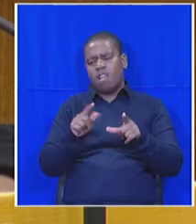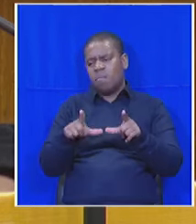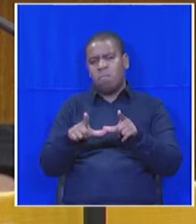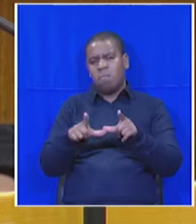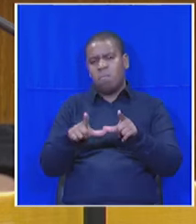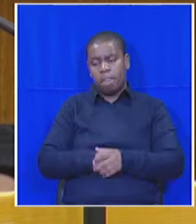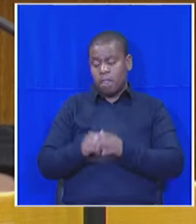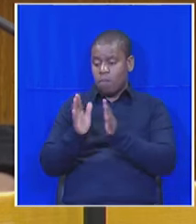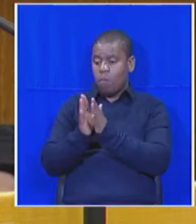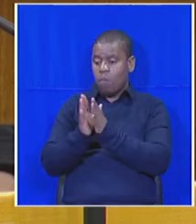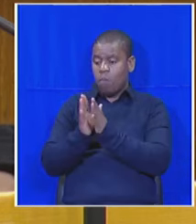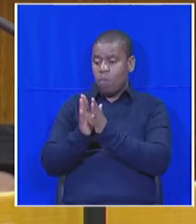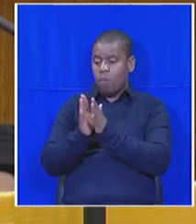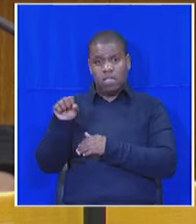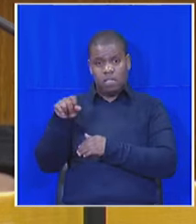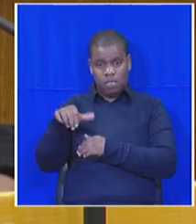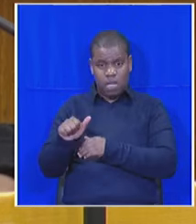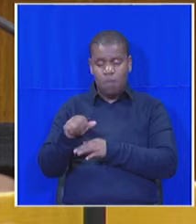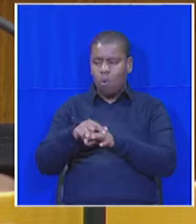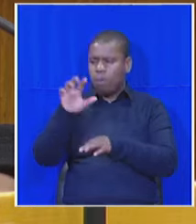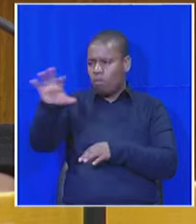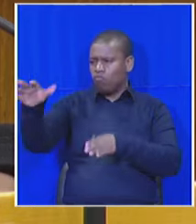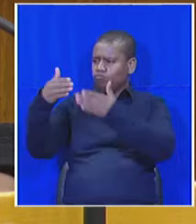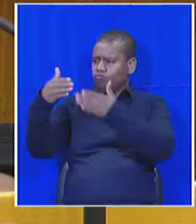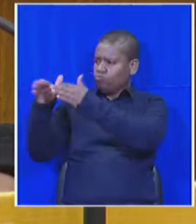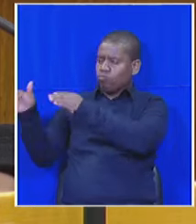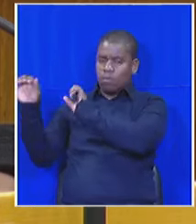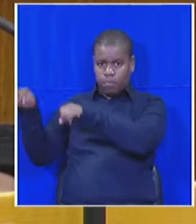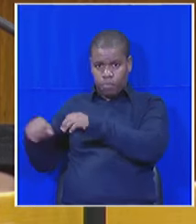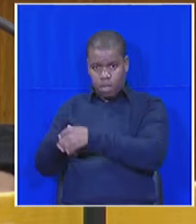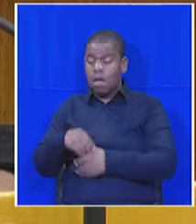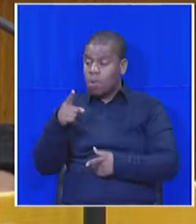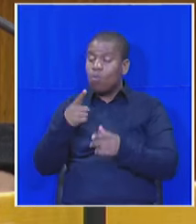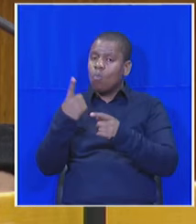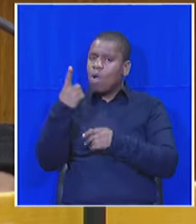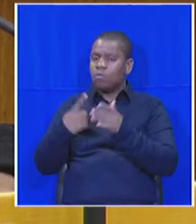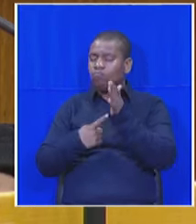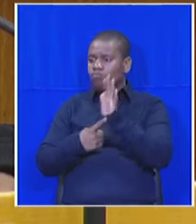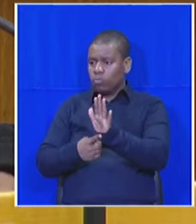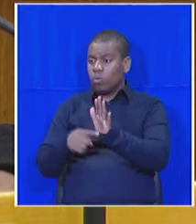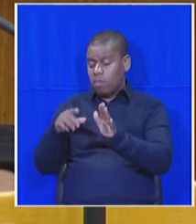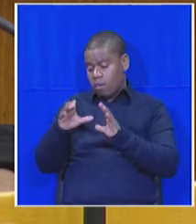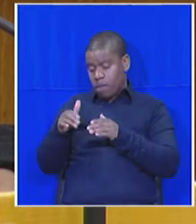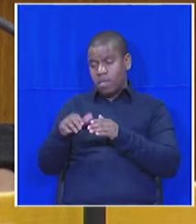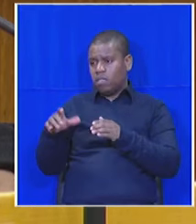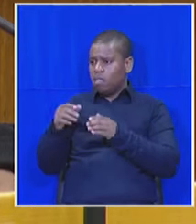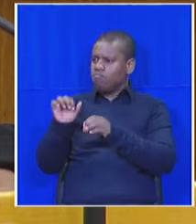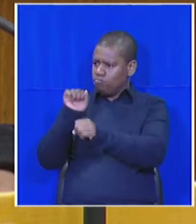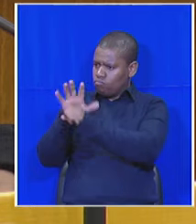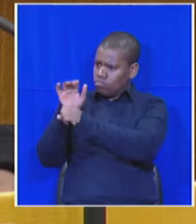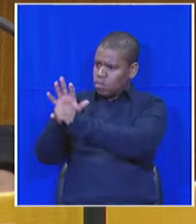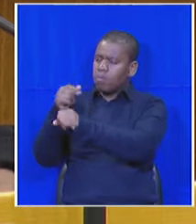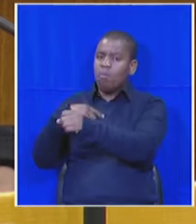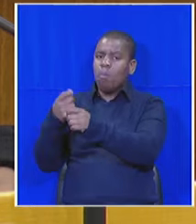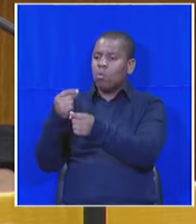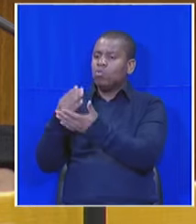to open offices in all provinces, and this is just some of the initiatives of the ANC-led government to